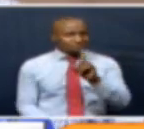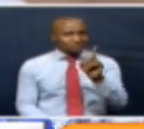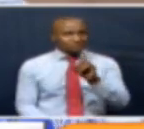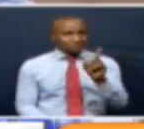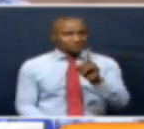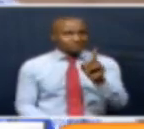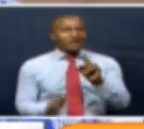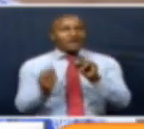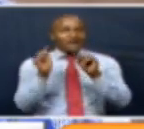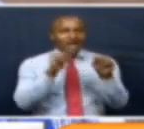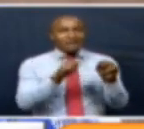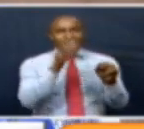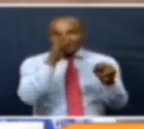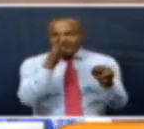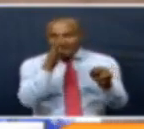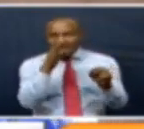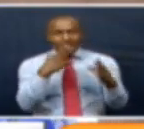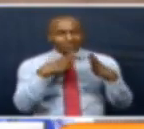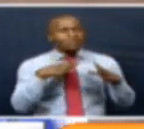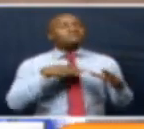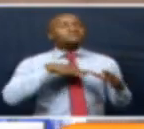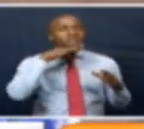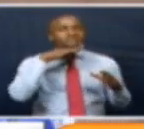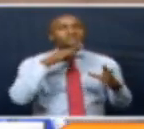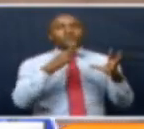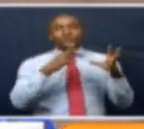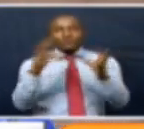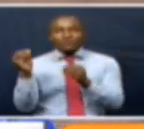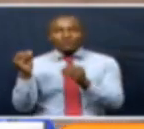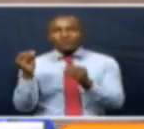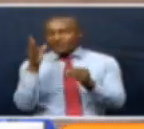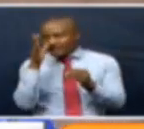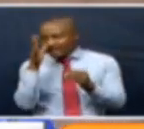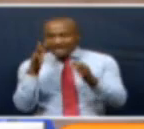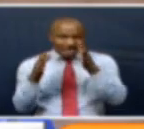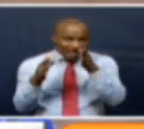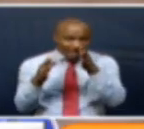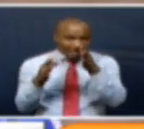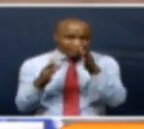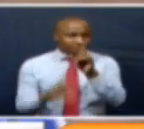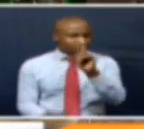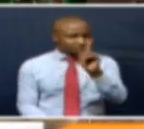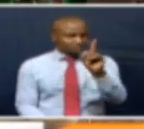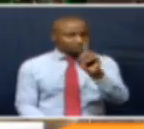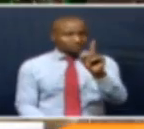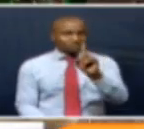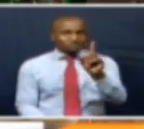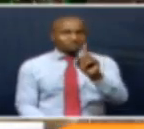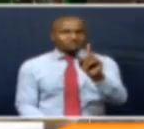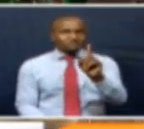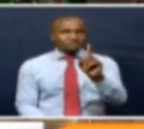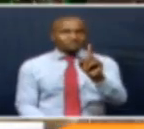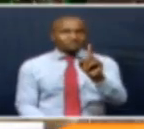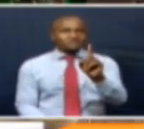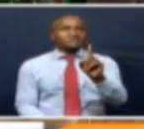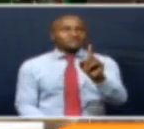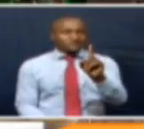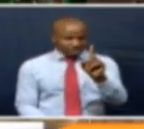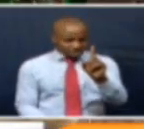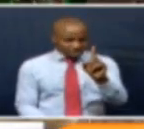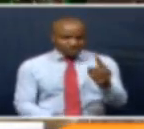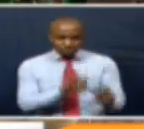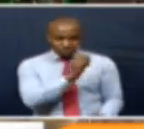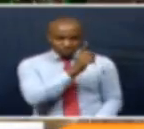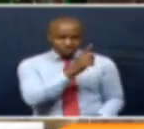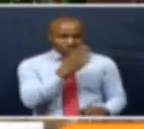hapa, tunadanganyana, watu wanauawa, nini, tunaenda huku, tukidanganyana huku na huku. Apana. Matiang’i issuing a 7-day ultimatum to